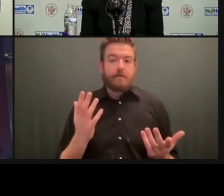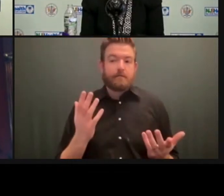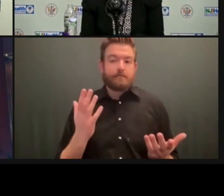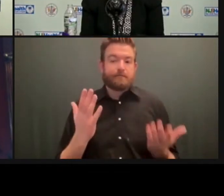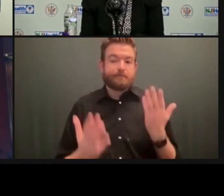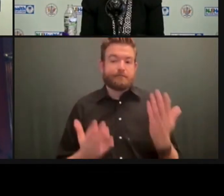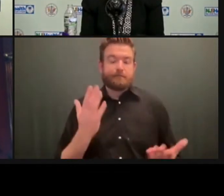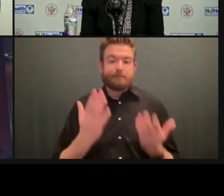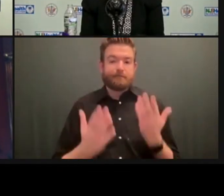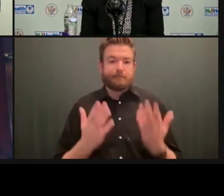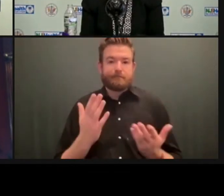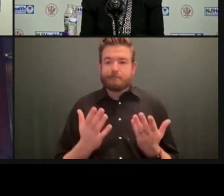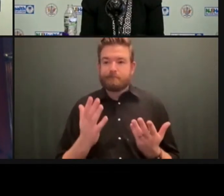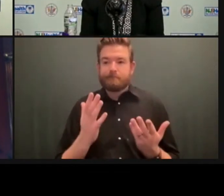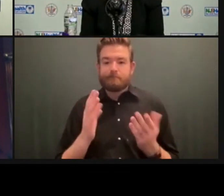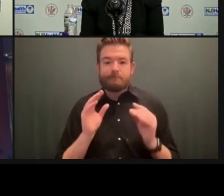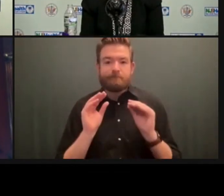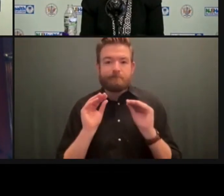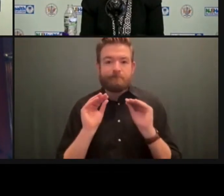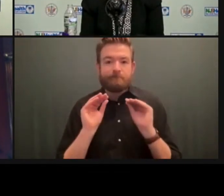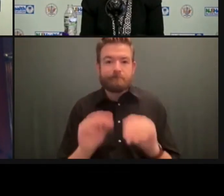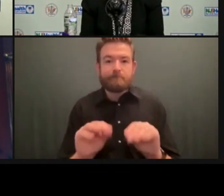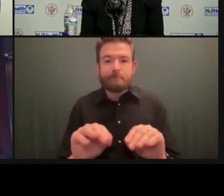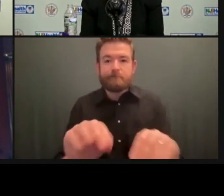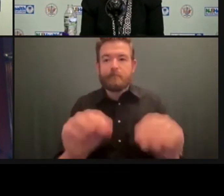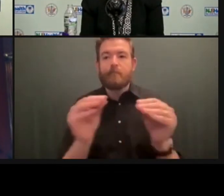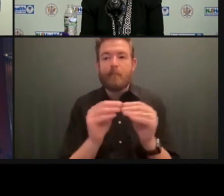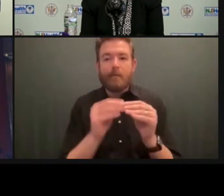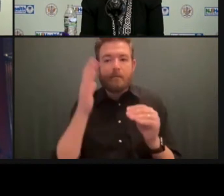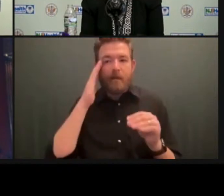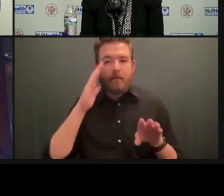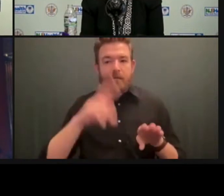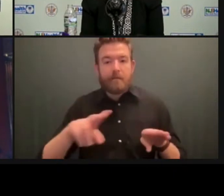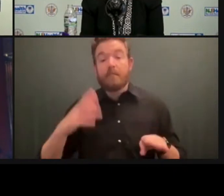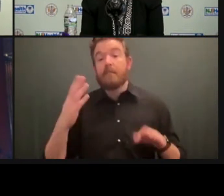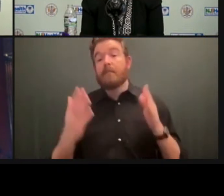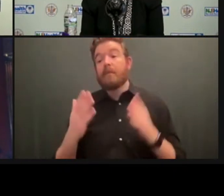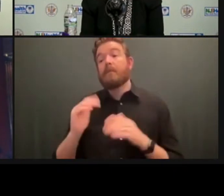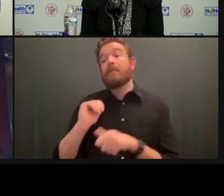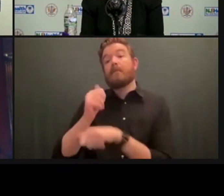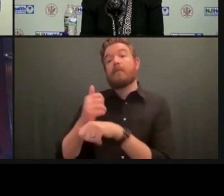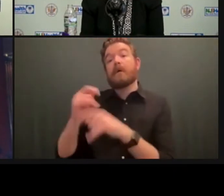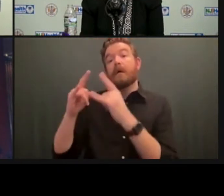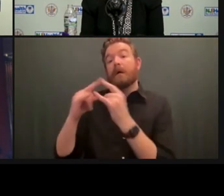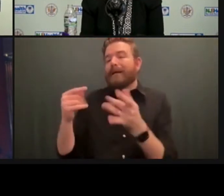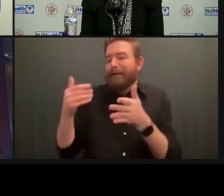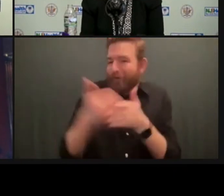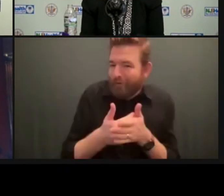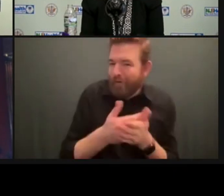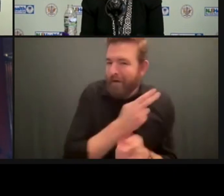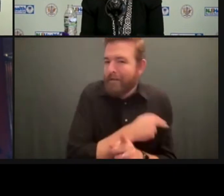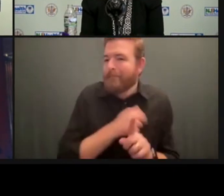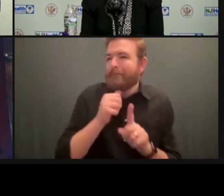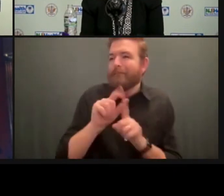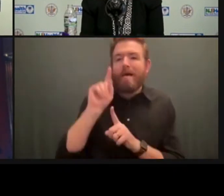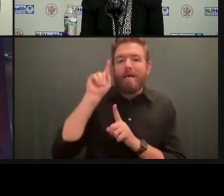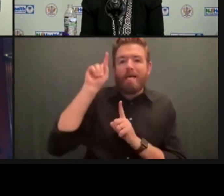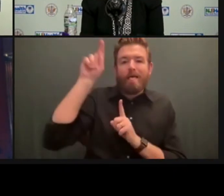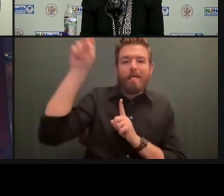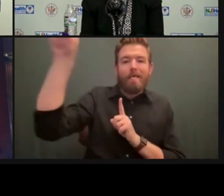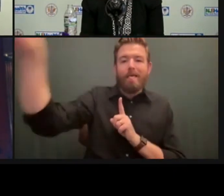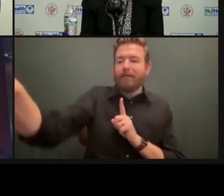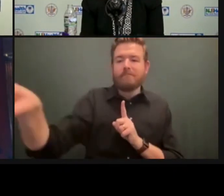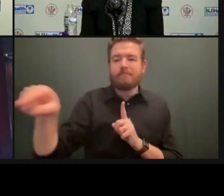up on campus at that particular hospital, as opposed to some